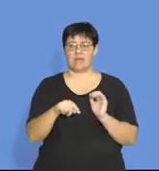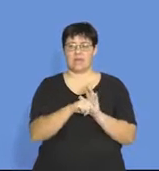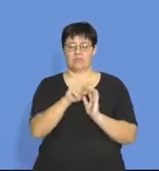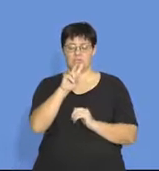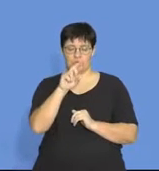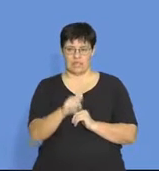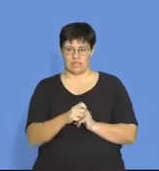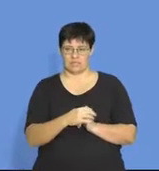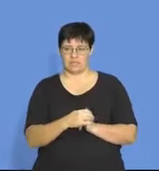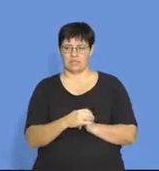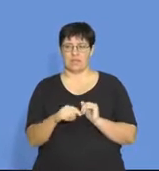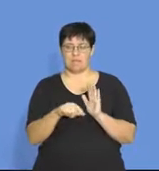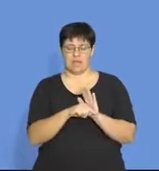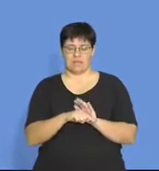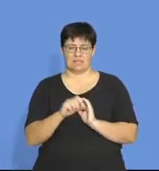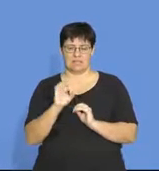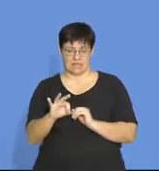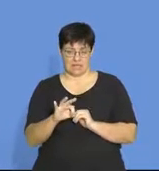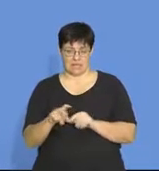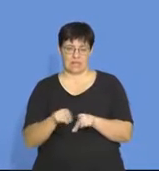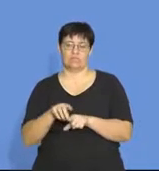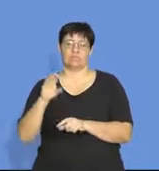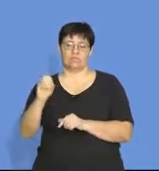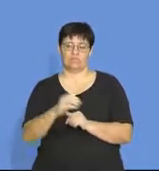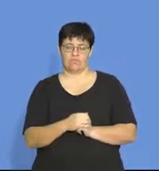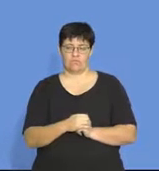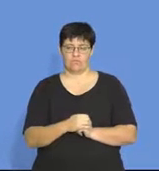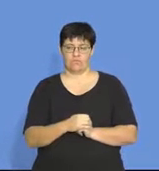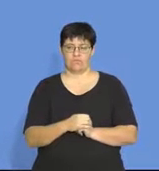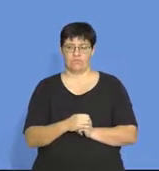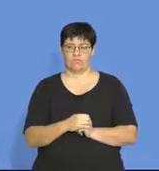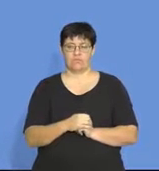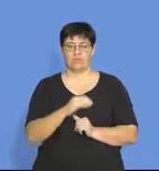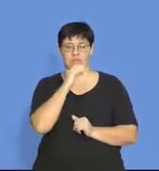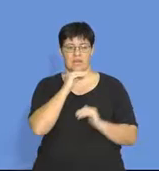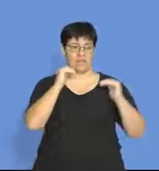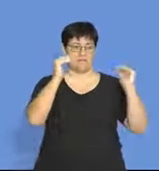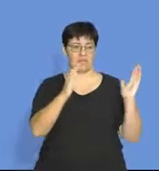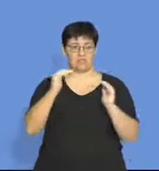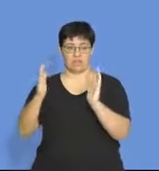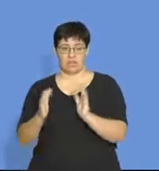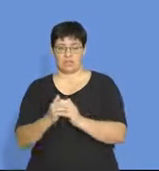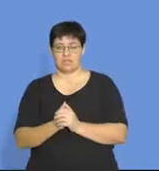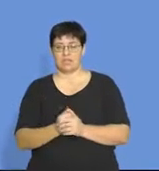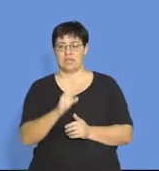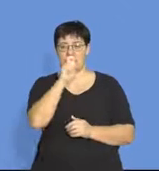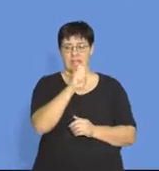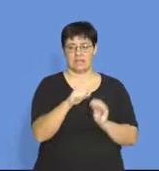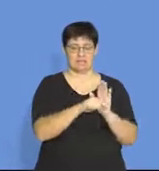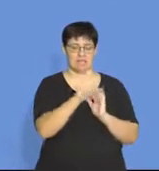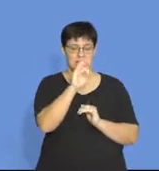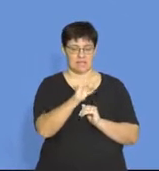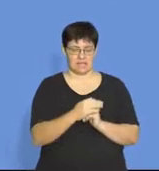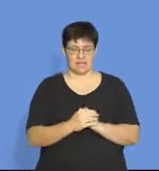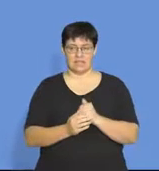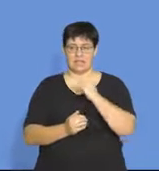squared minus 2x minus 3 equal to 0. You factorize this, it's x